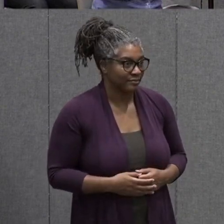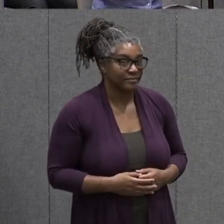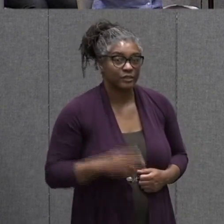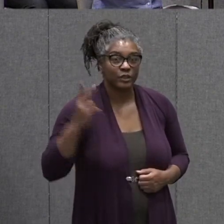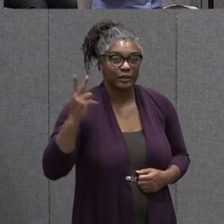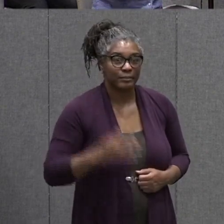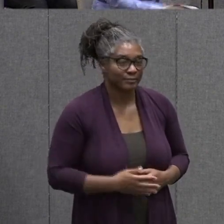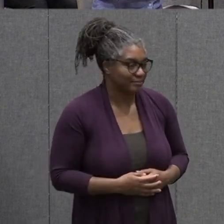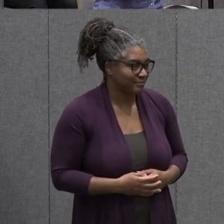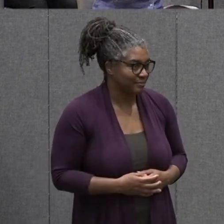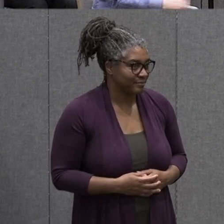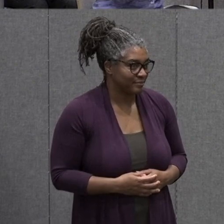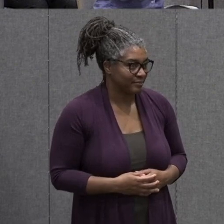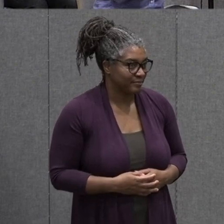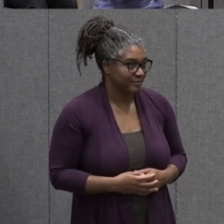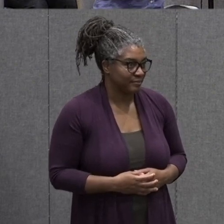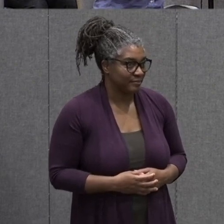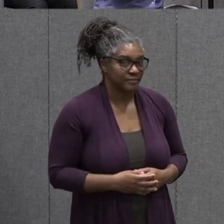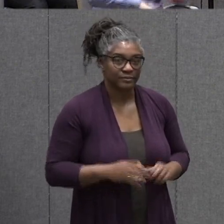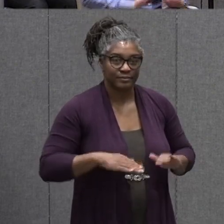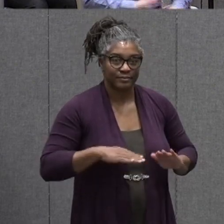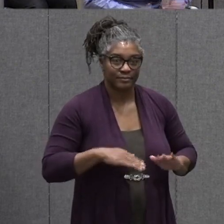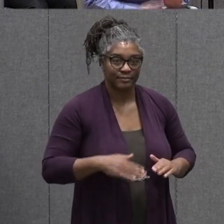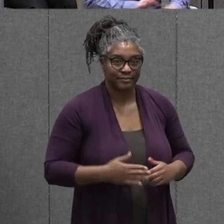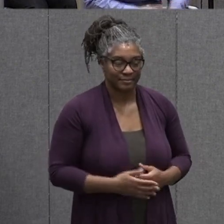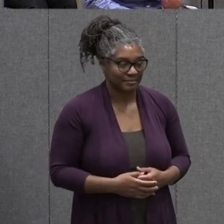Hit me 2 times. Rumble.